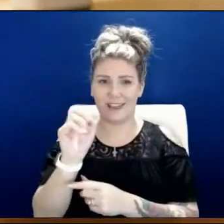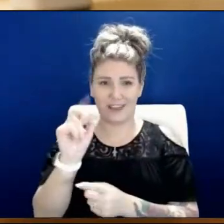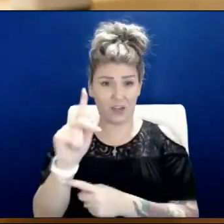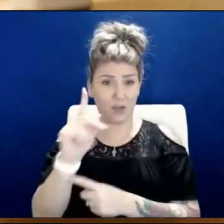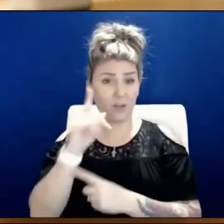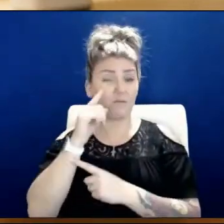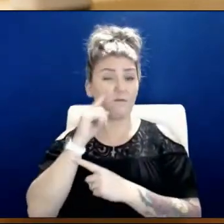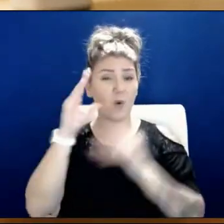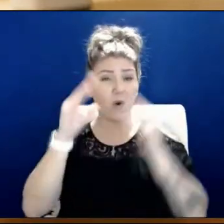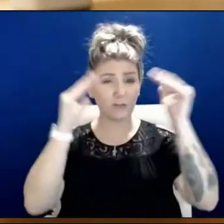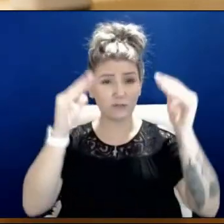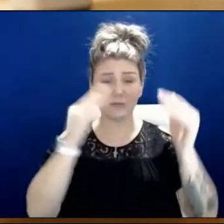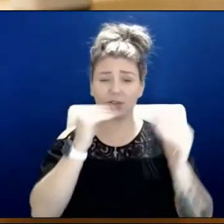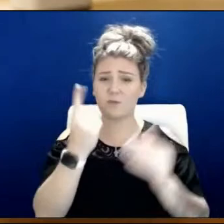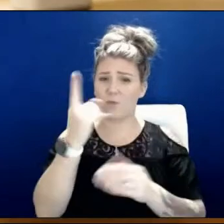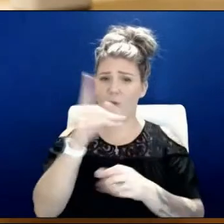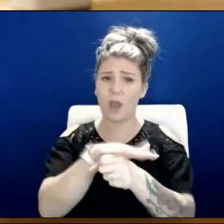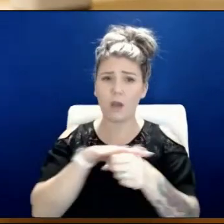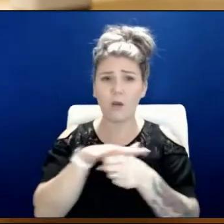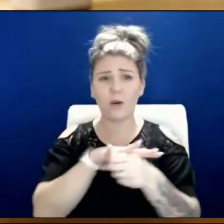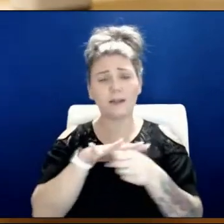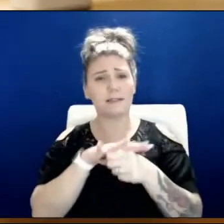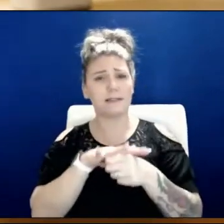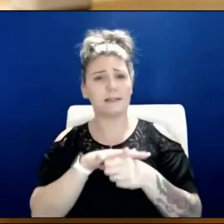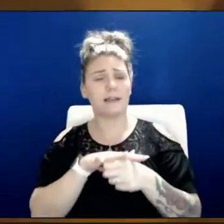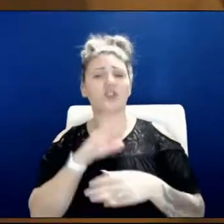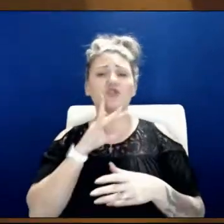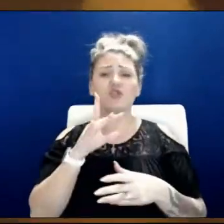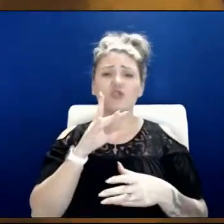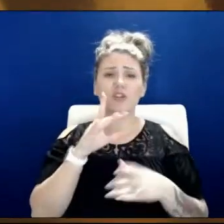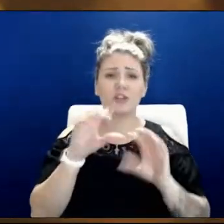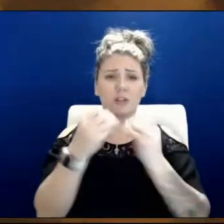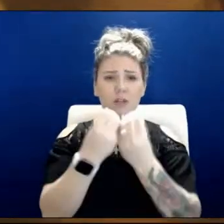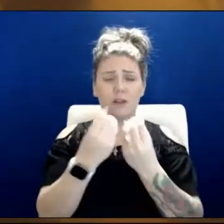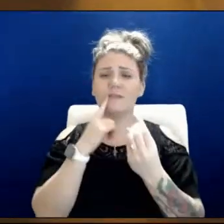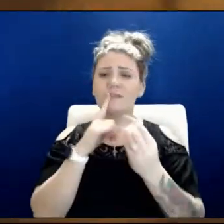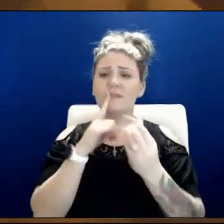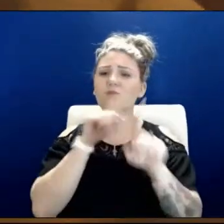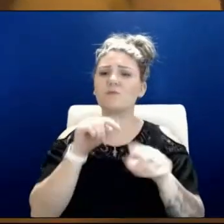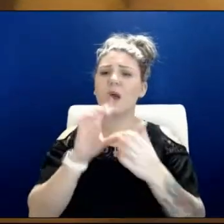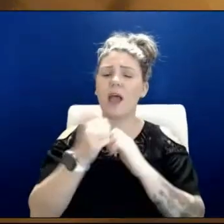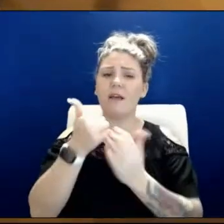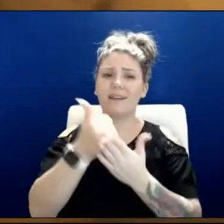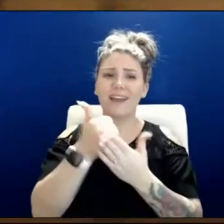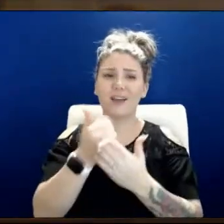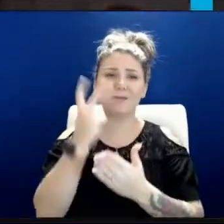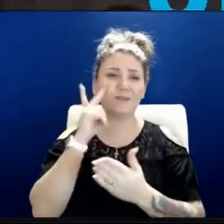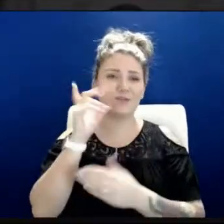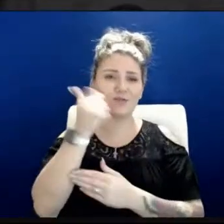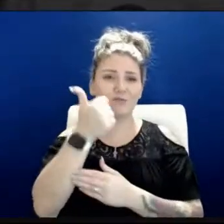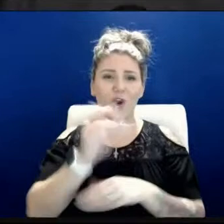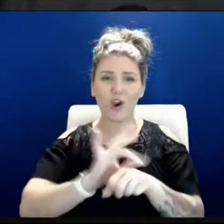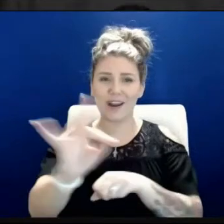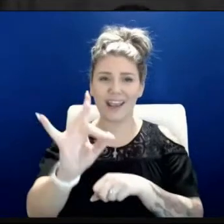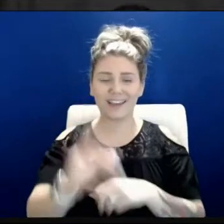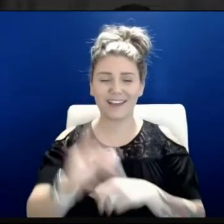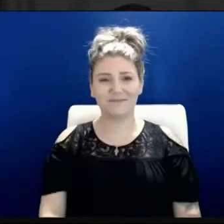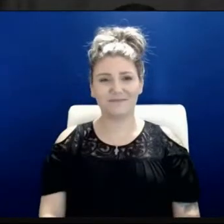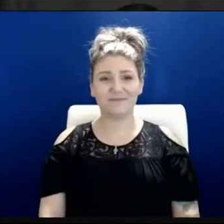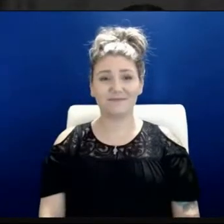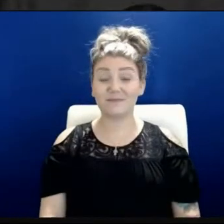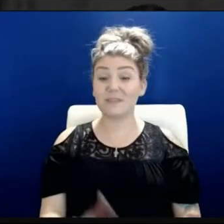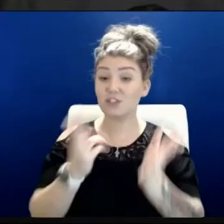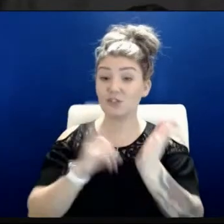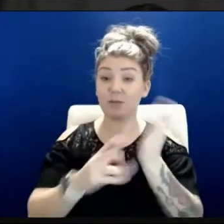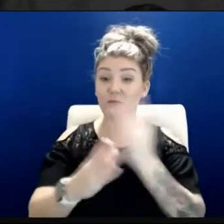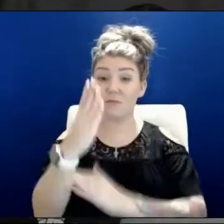local organization is responding and how you can help too. We'll see you tomorrow at 8. Everyone have a great day. Subscribe to our morning